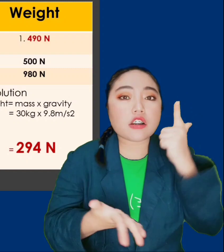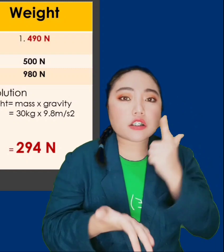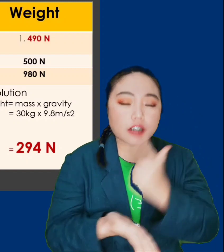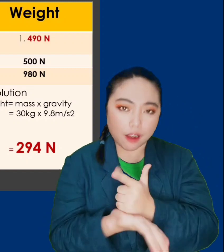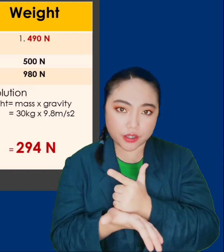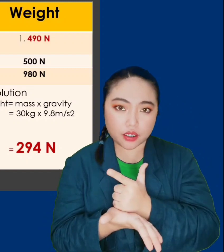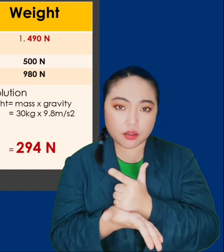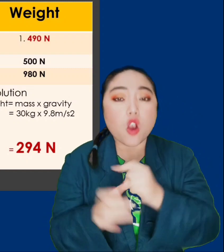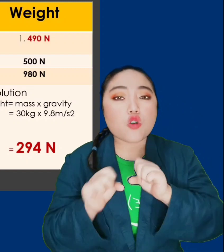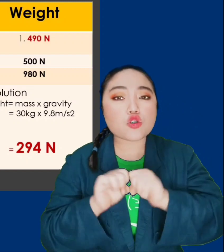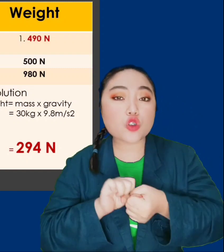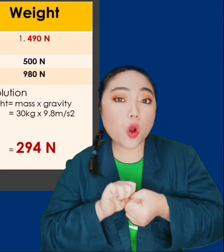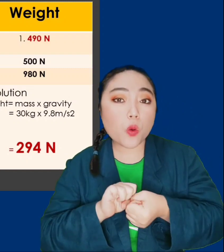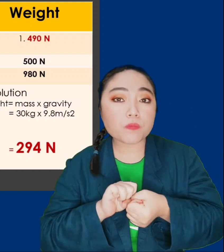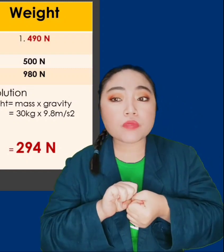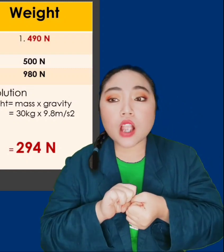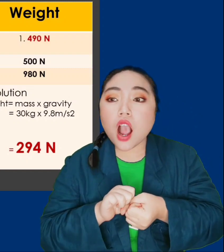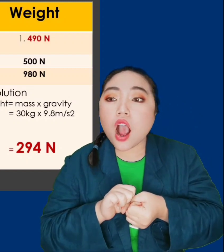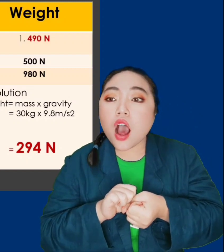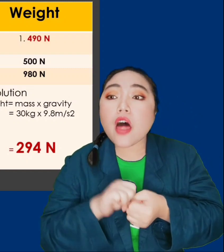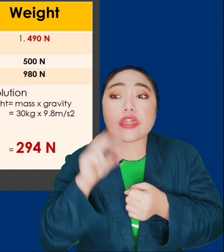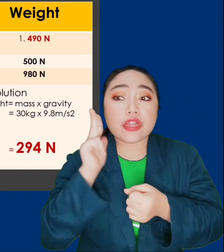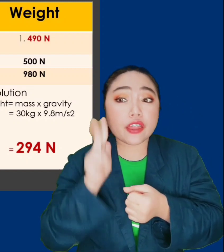times gravity.